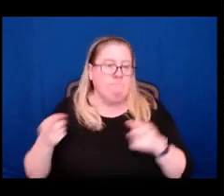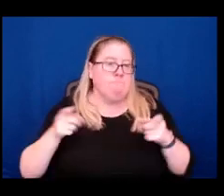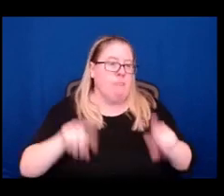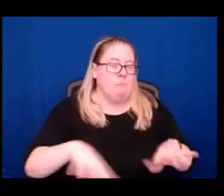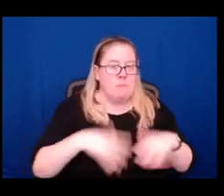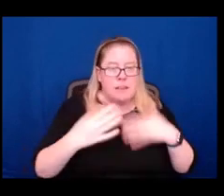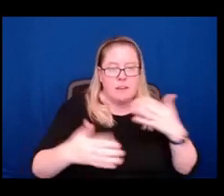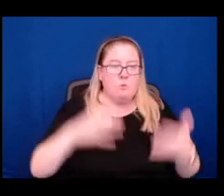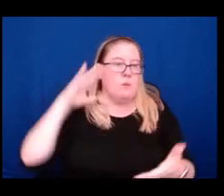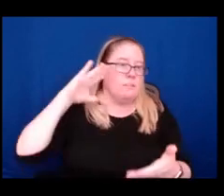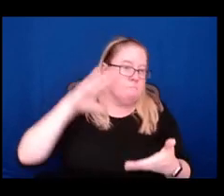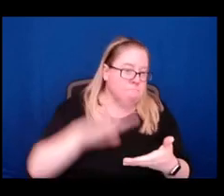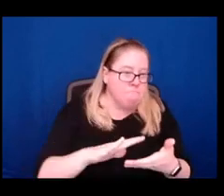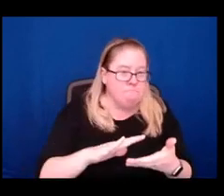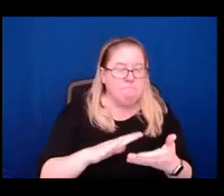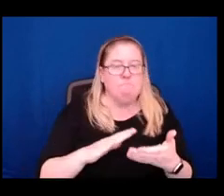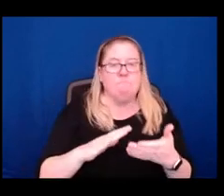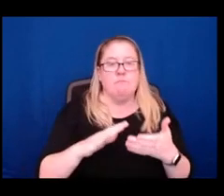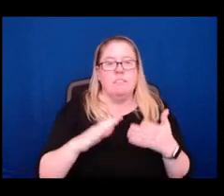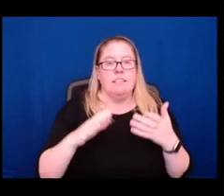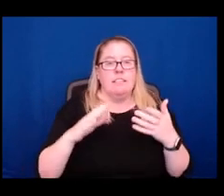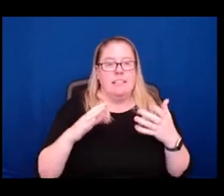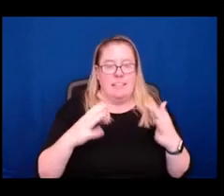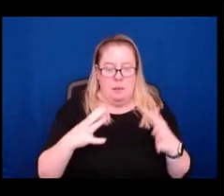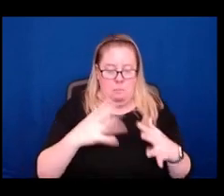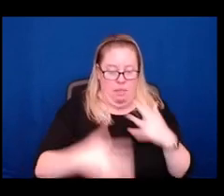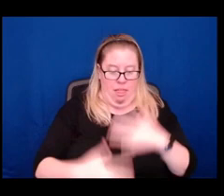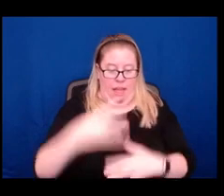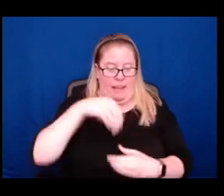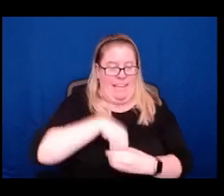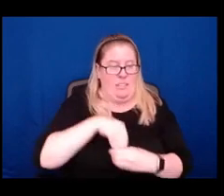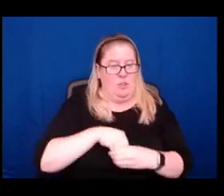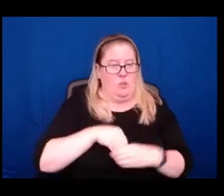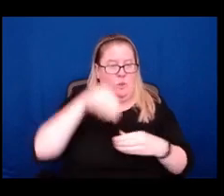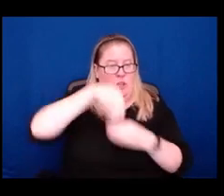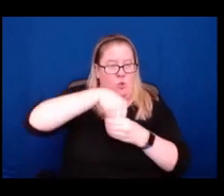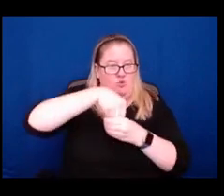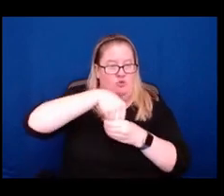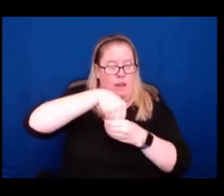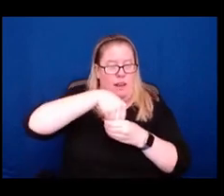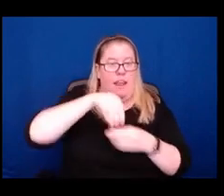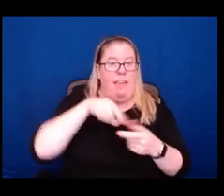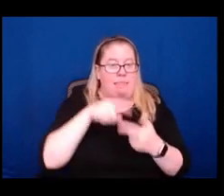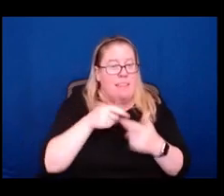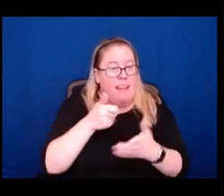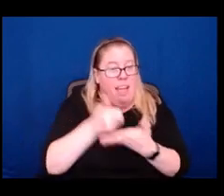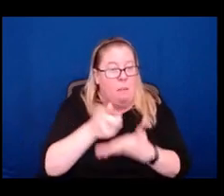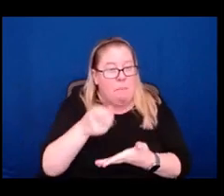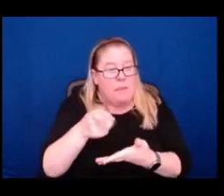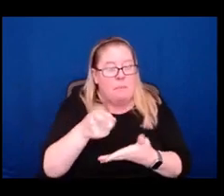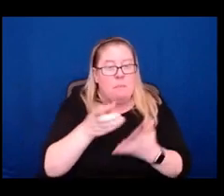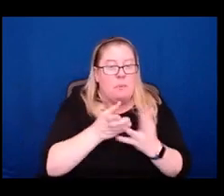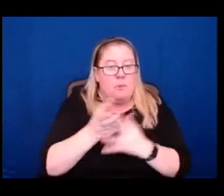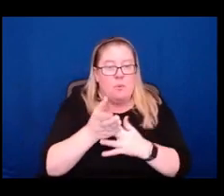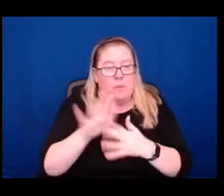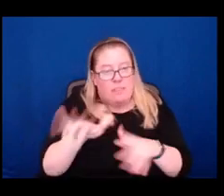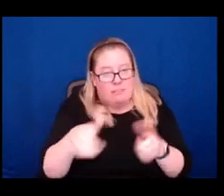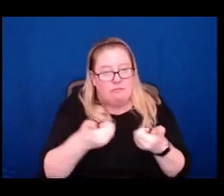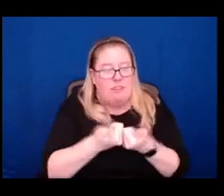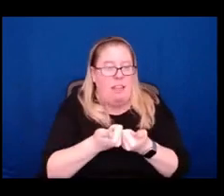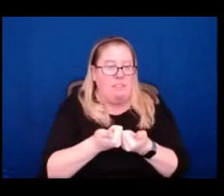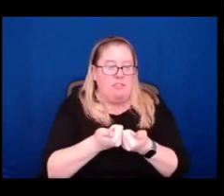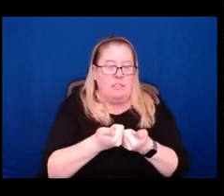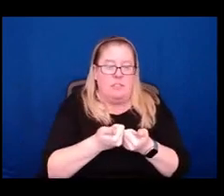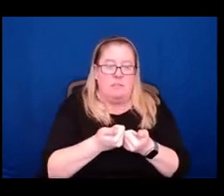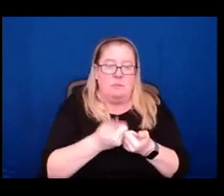adhesions, increase blood flow into the uterine cavity, and be able to successfully help them through some of the challenges they were having. So it's been a